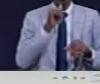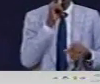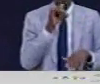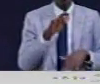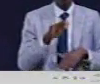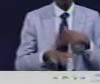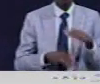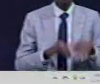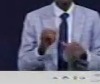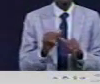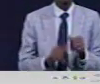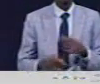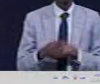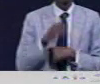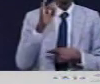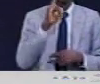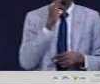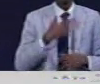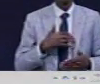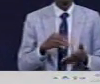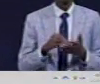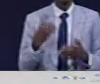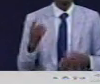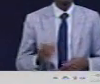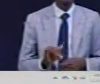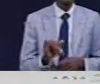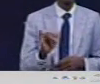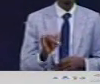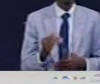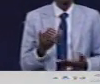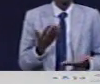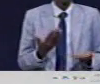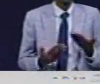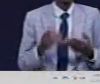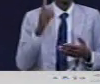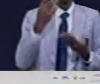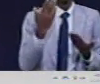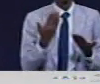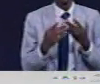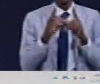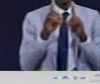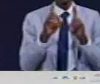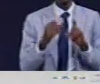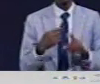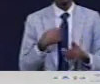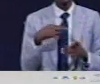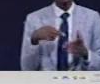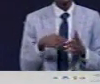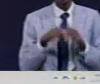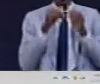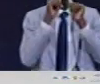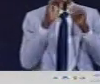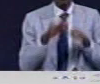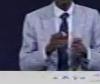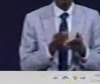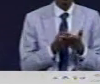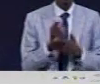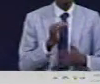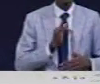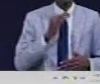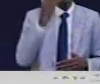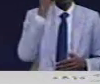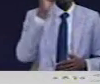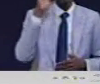this blessed truth I know. He is my portion forever. He will not leave me. His promise tells me